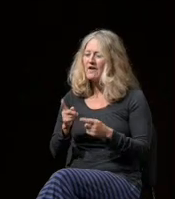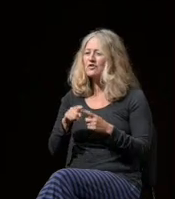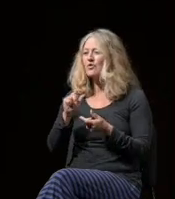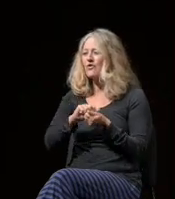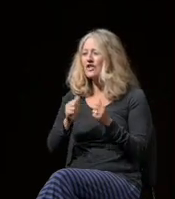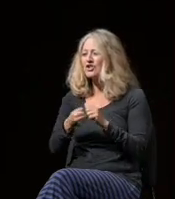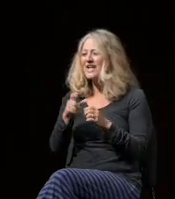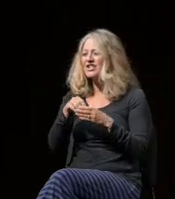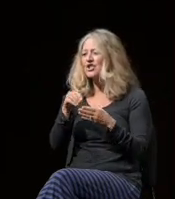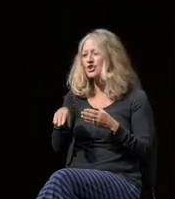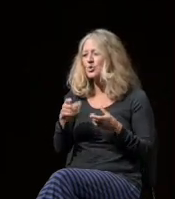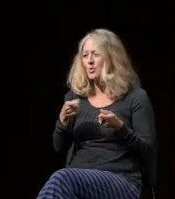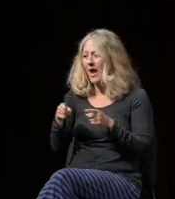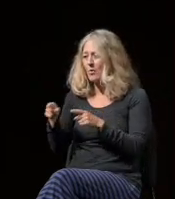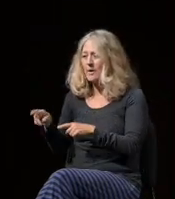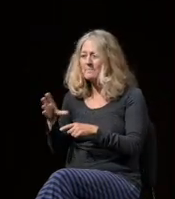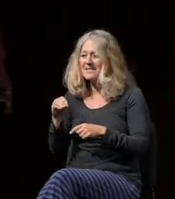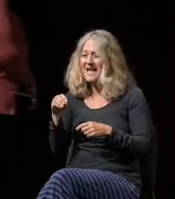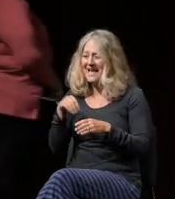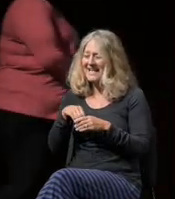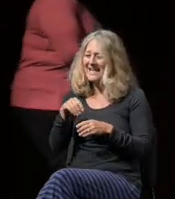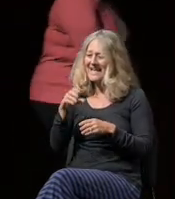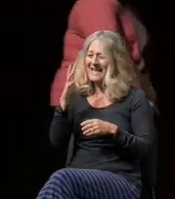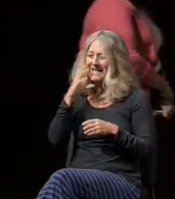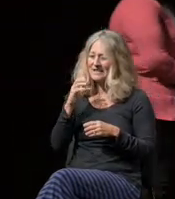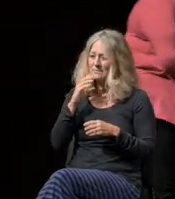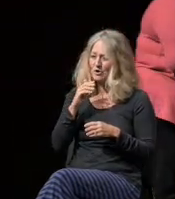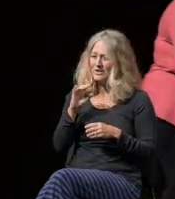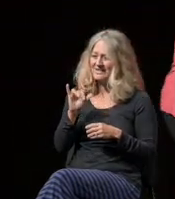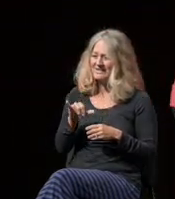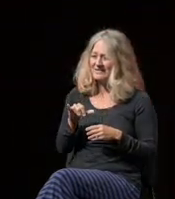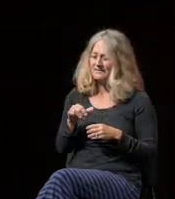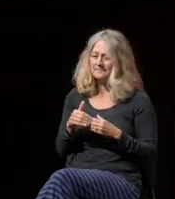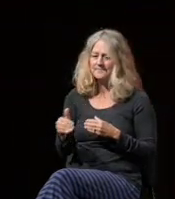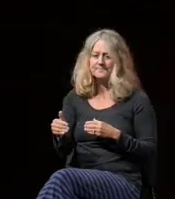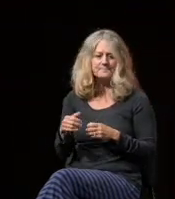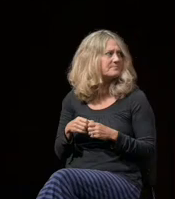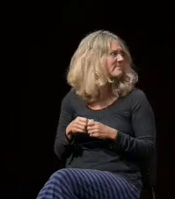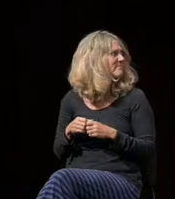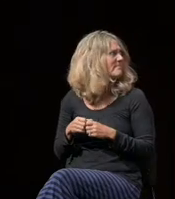student outcomes and in experiences.